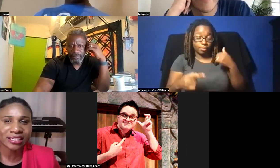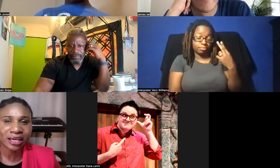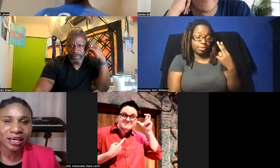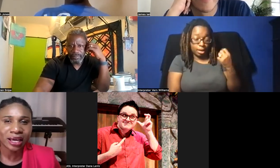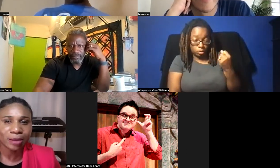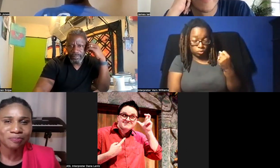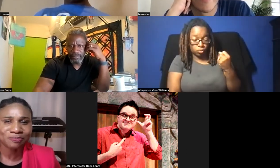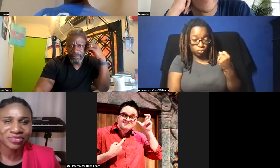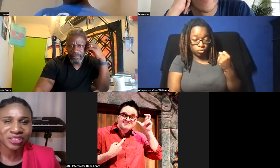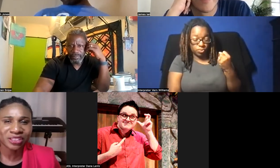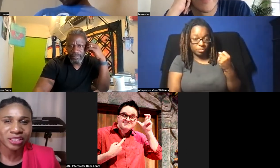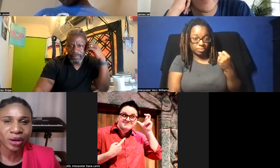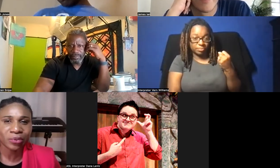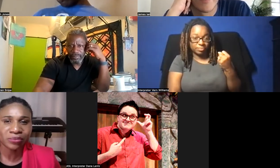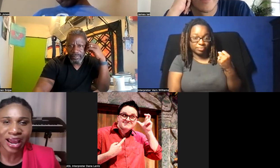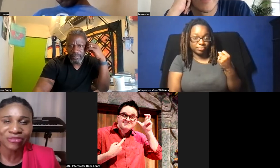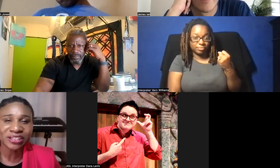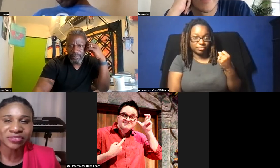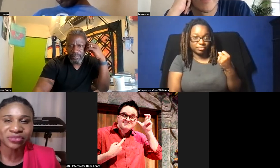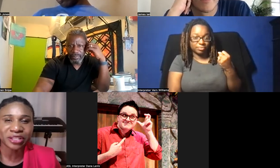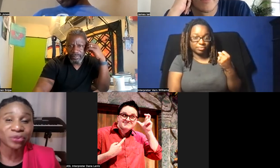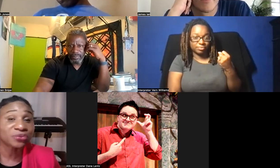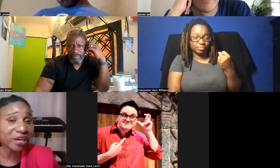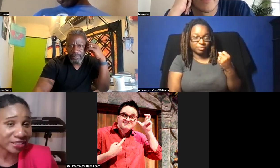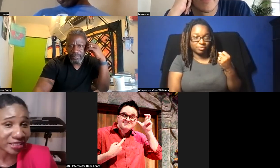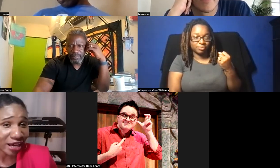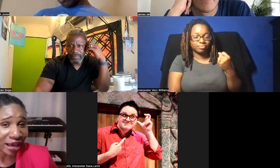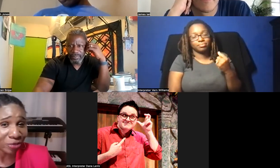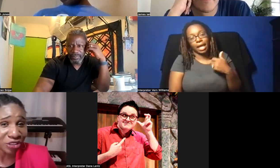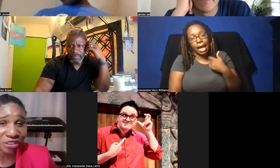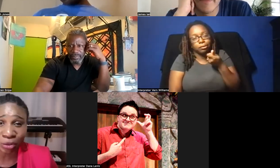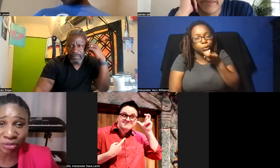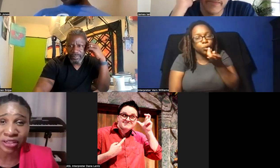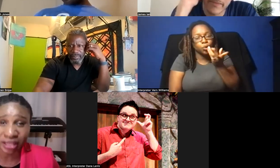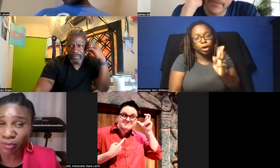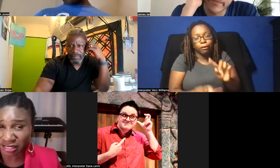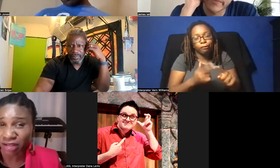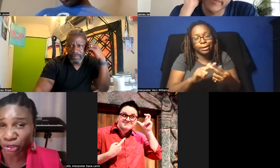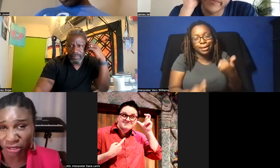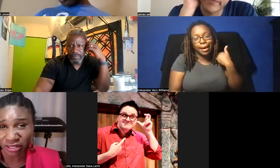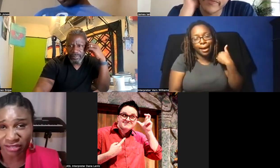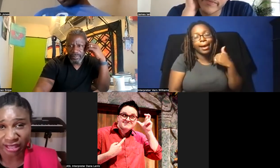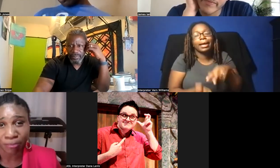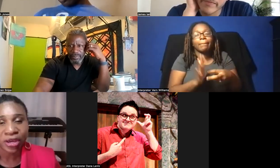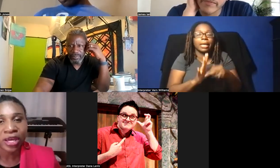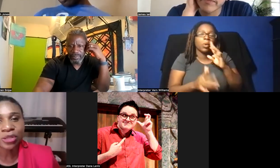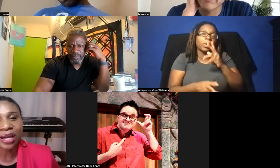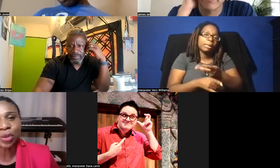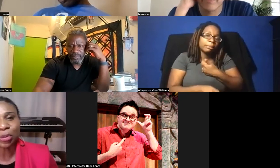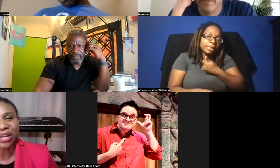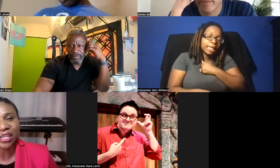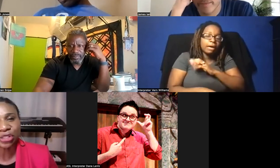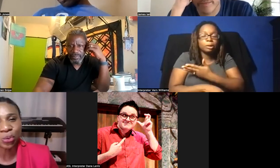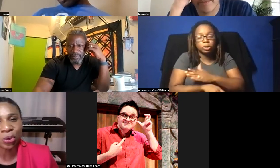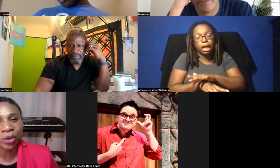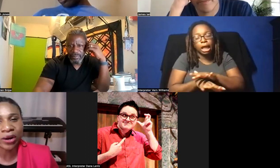and, you know, having very little friends, I would just, you know, keep to myself and do music and stuff like that. So I got to a